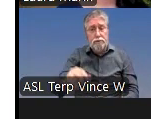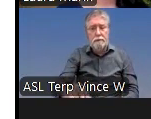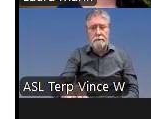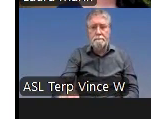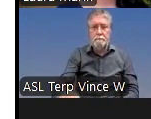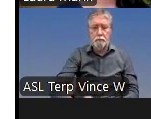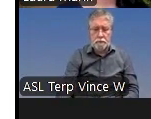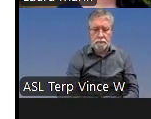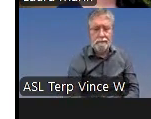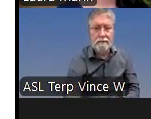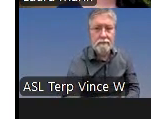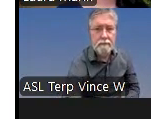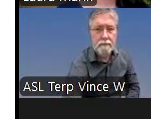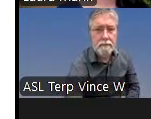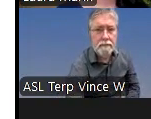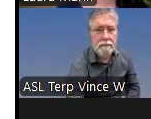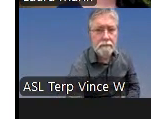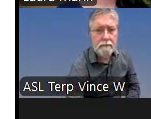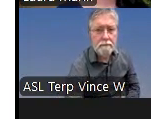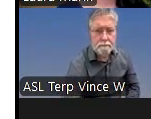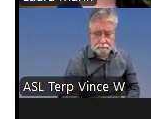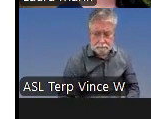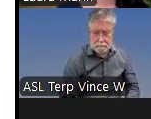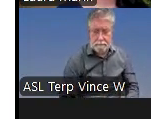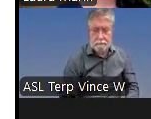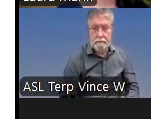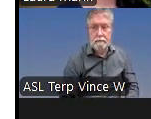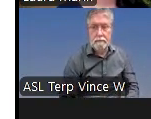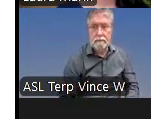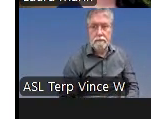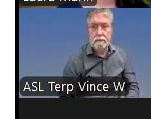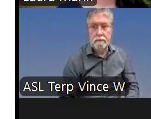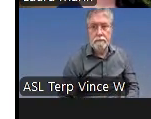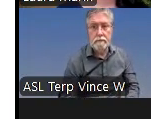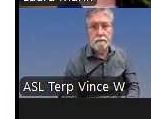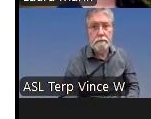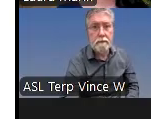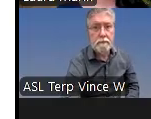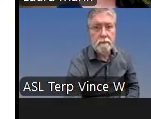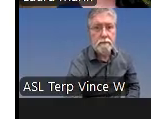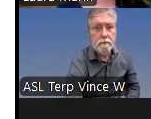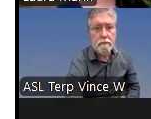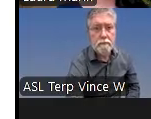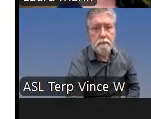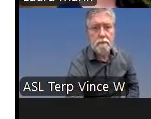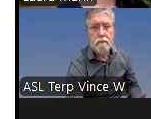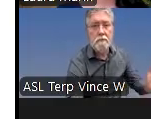Okay, moving south, Mayaguez TARS is near the NRCS office